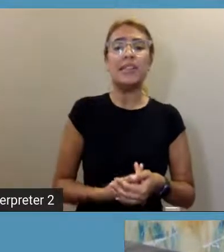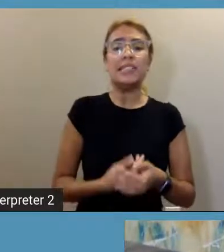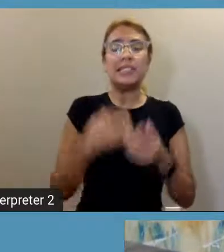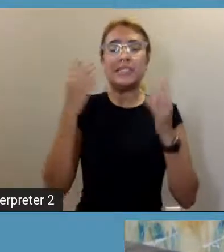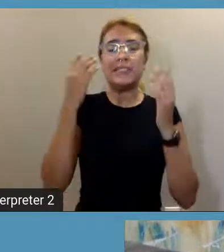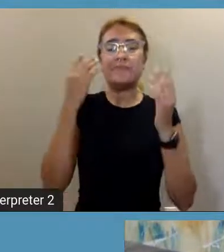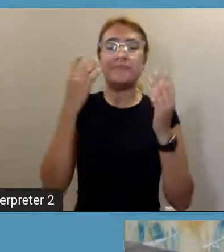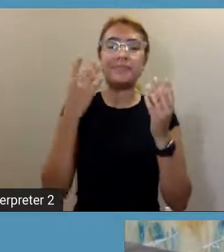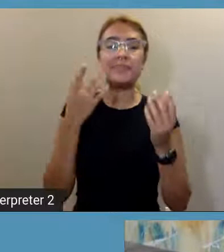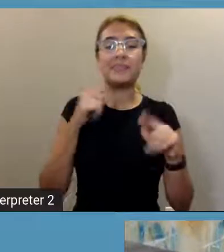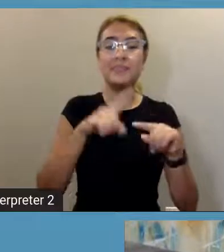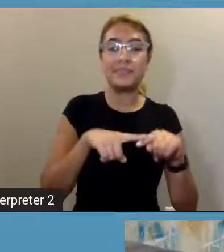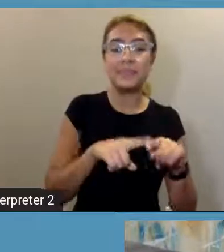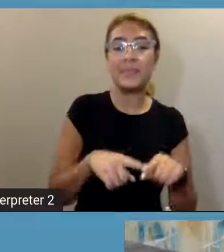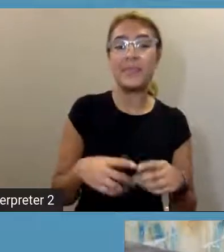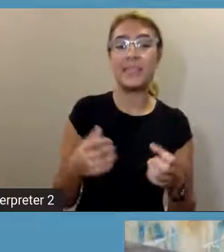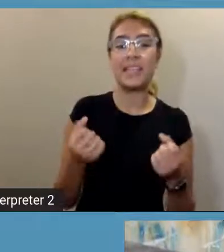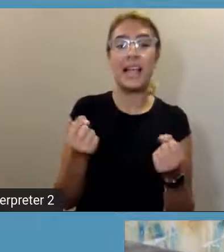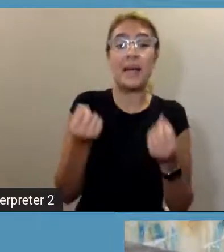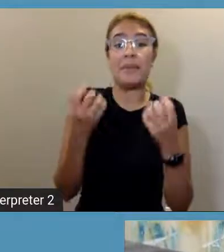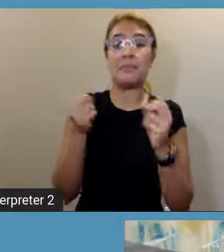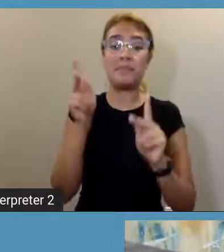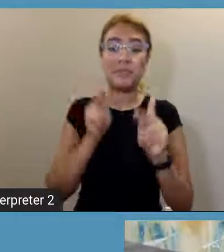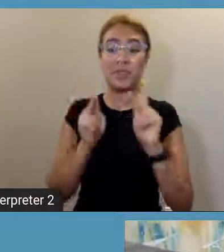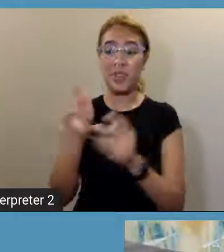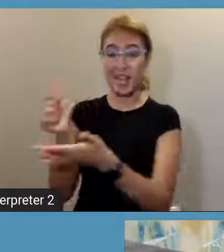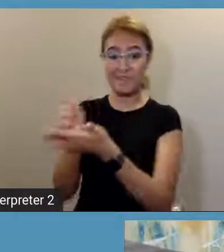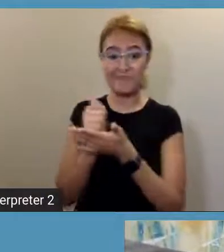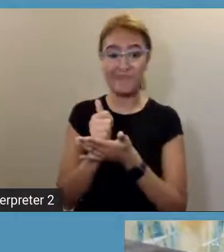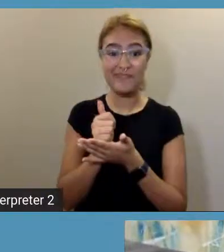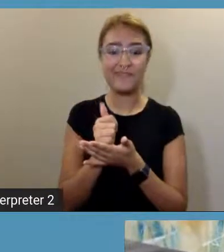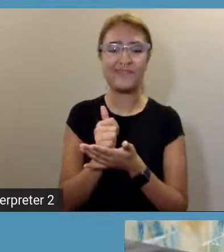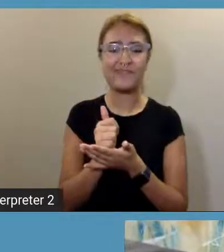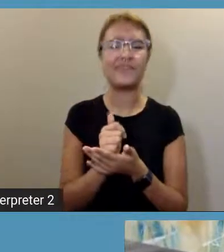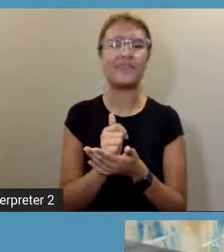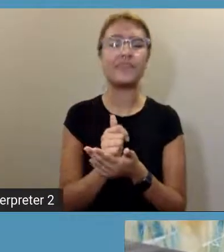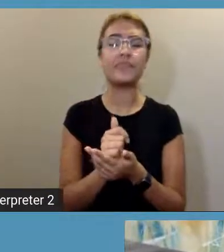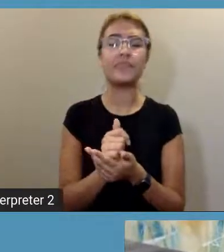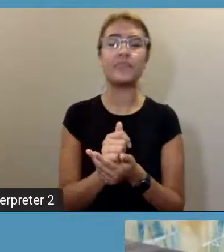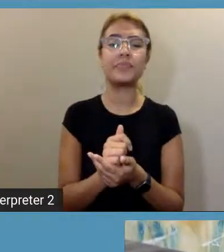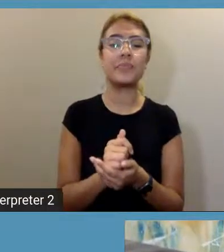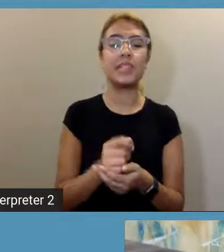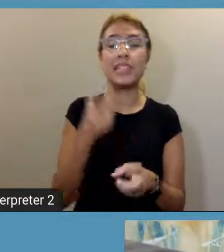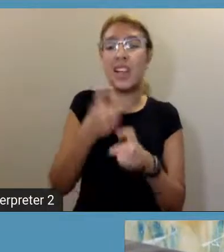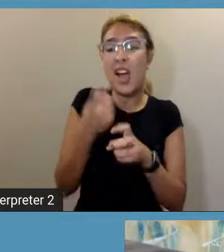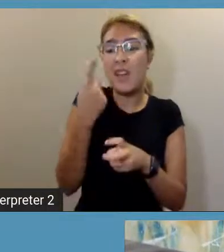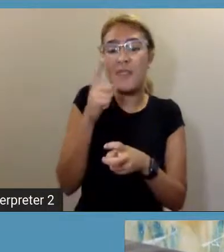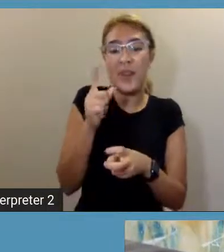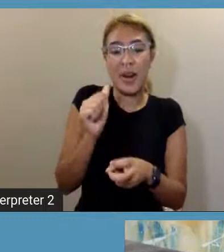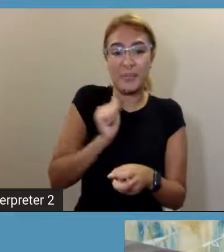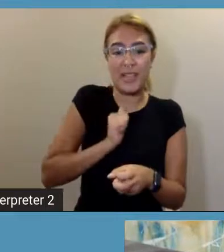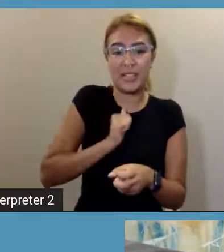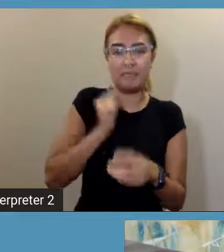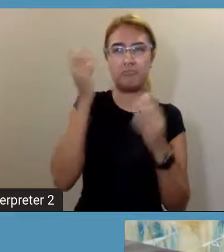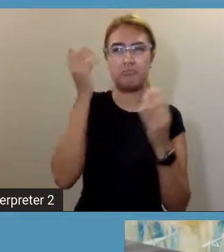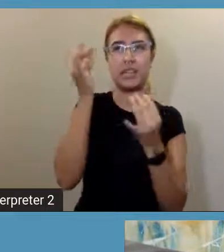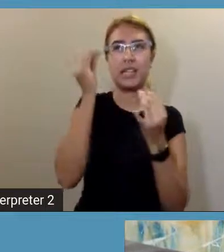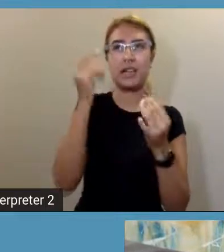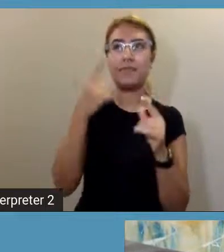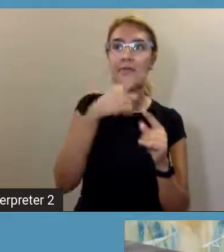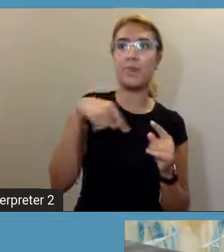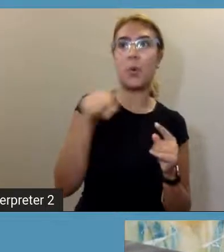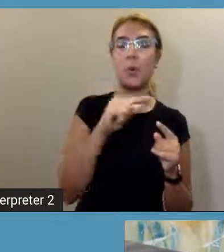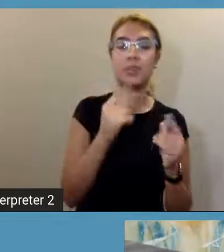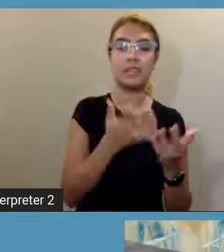someone that's not particularly in a disabled category, it's hard for me to think of these things in a way. But one of